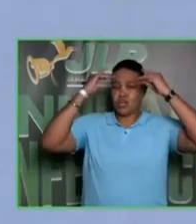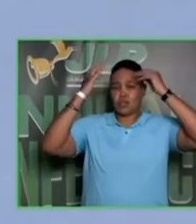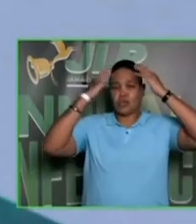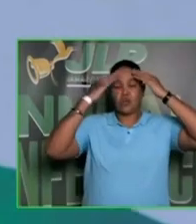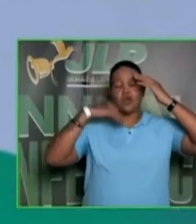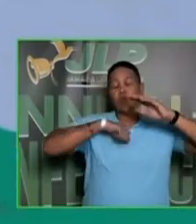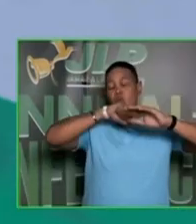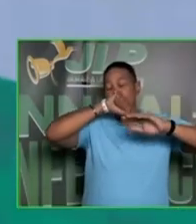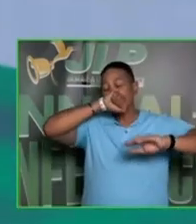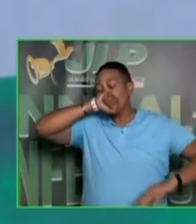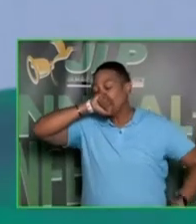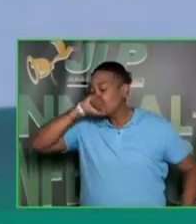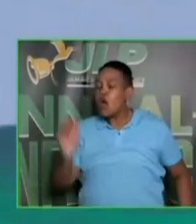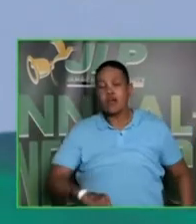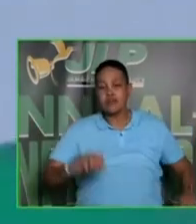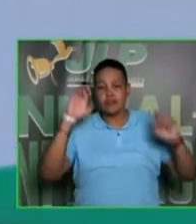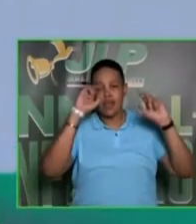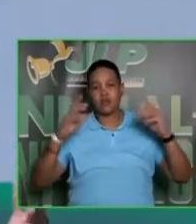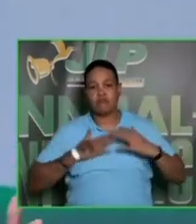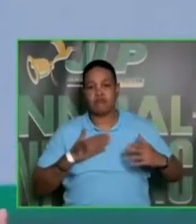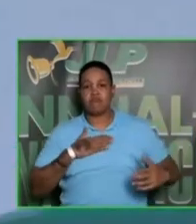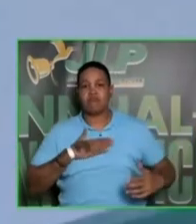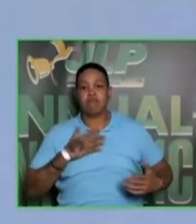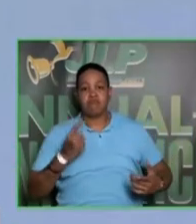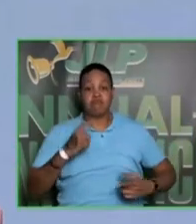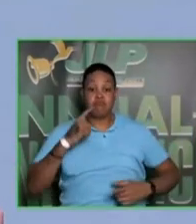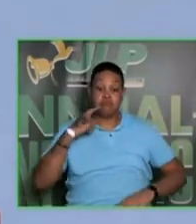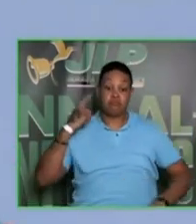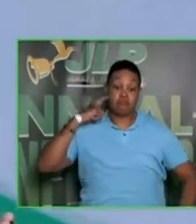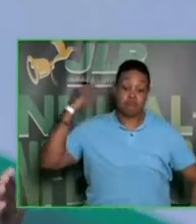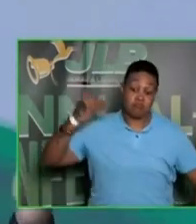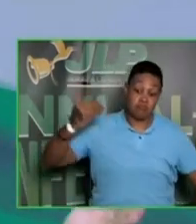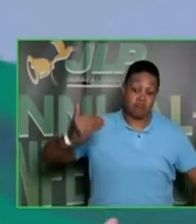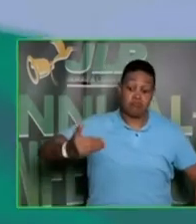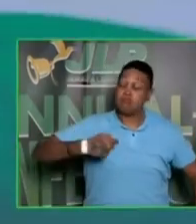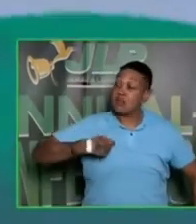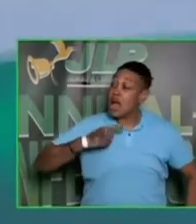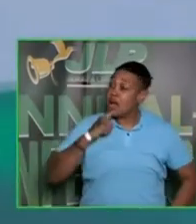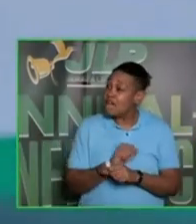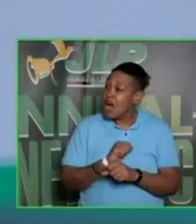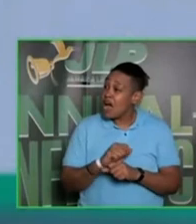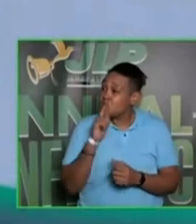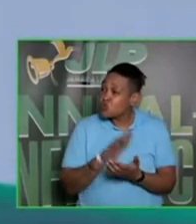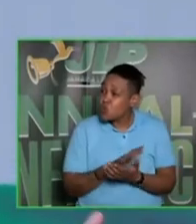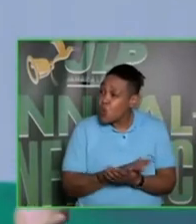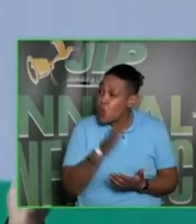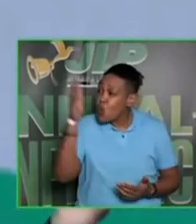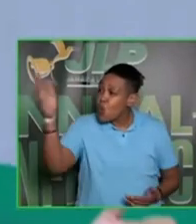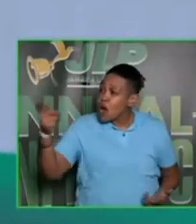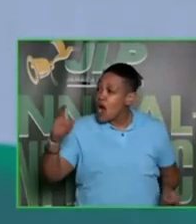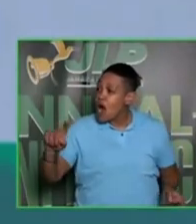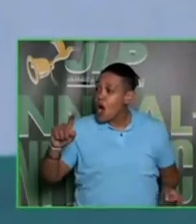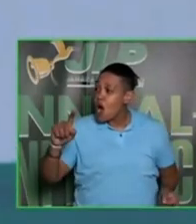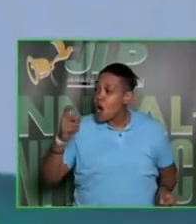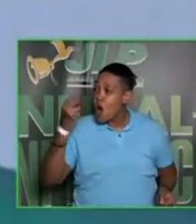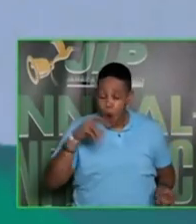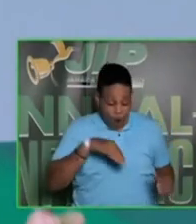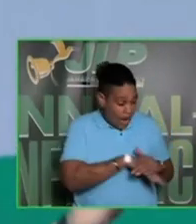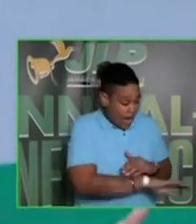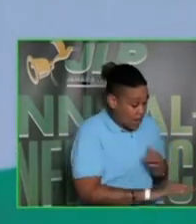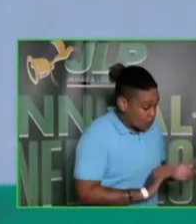education. And all of you here either have children in school or are in